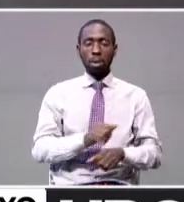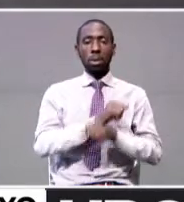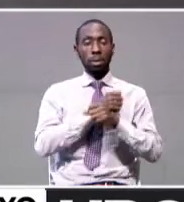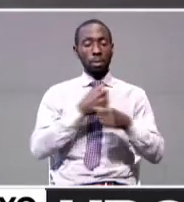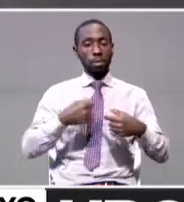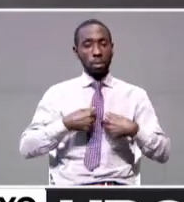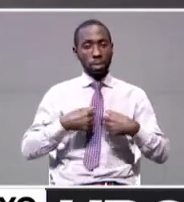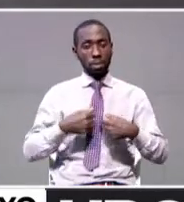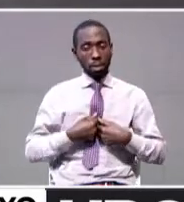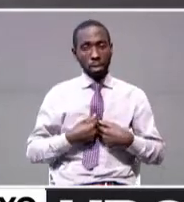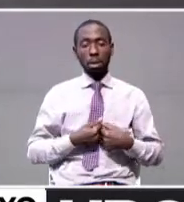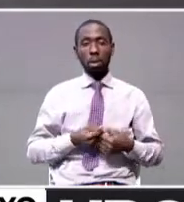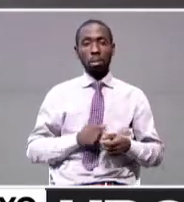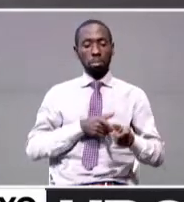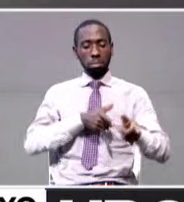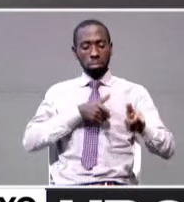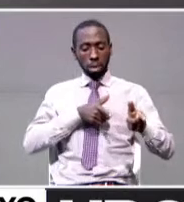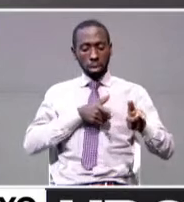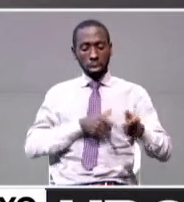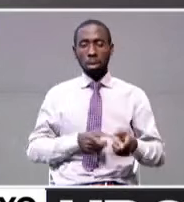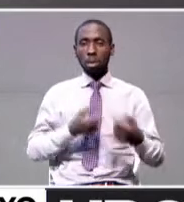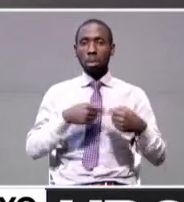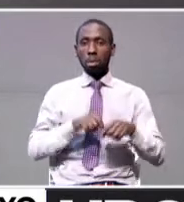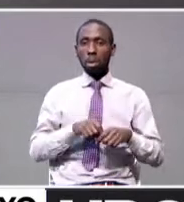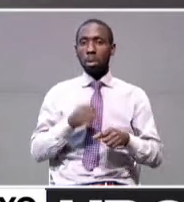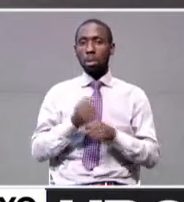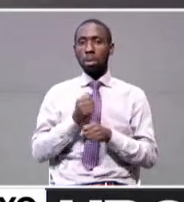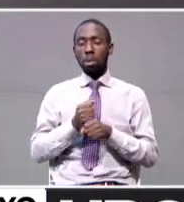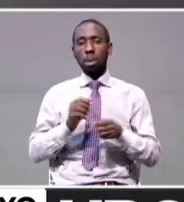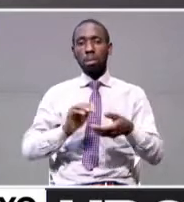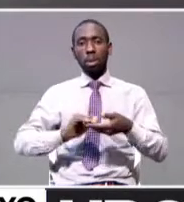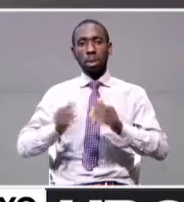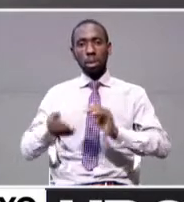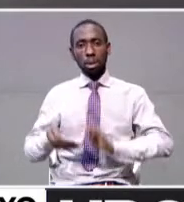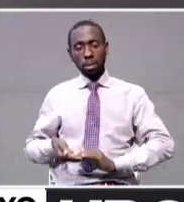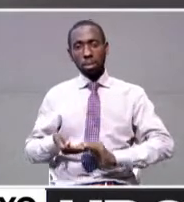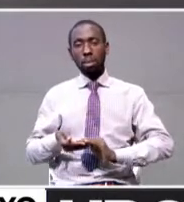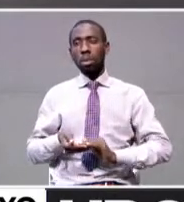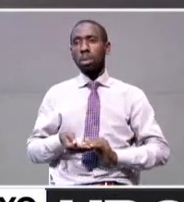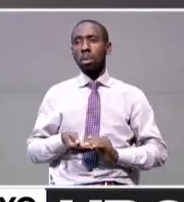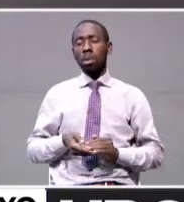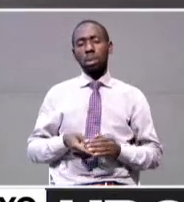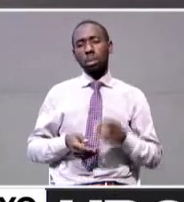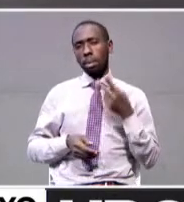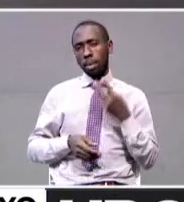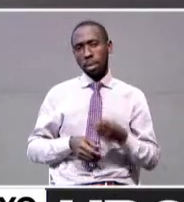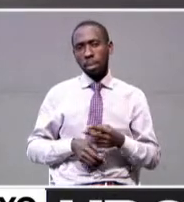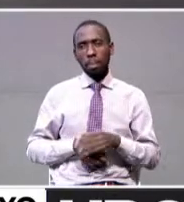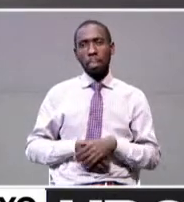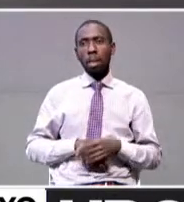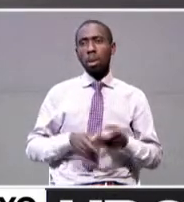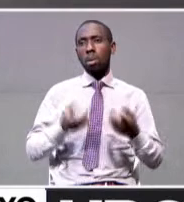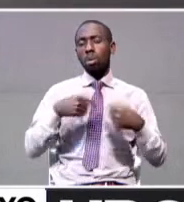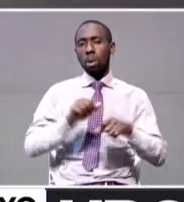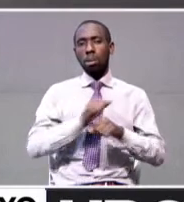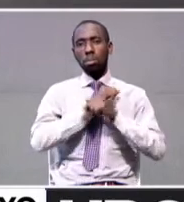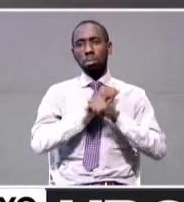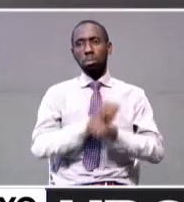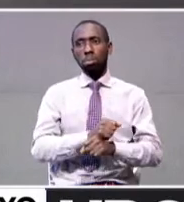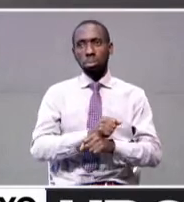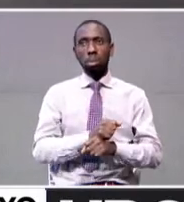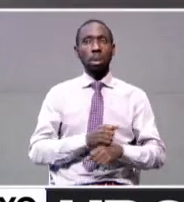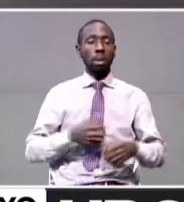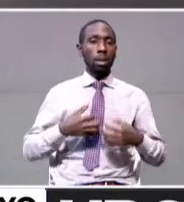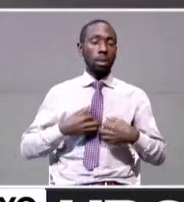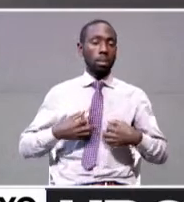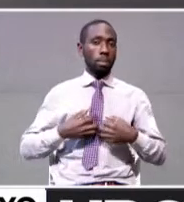nga bakwatamundu tukonlaganira wamu okulaba nti tukuuma ebisolo